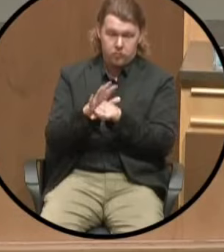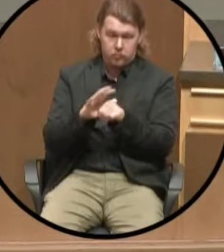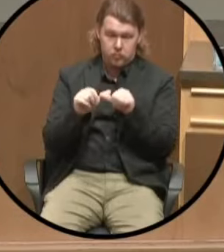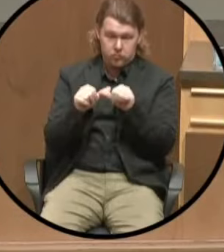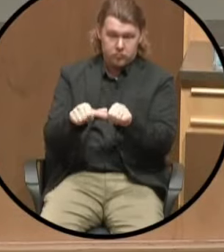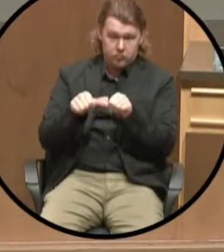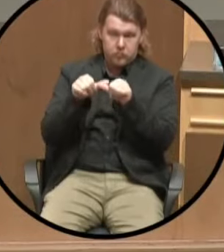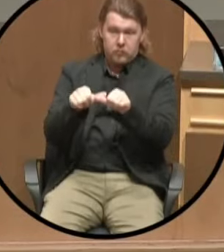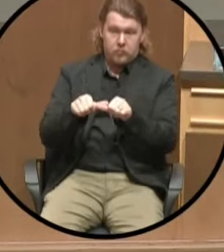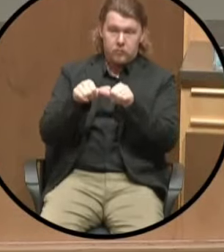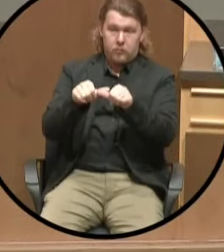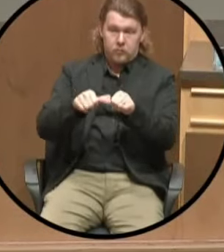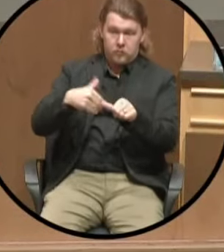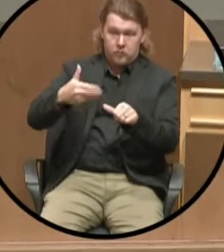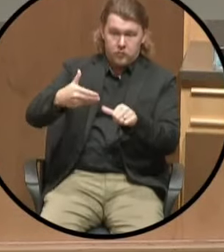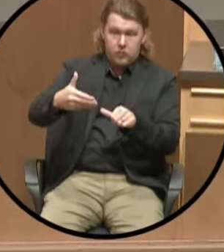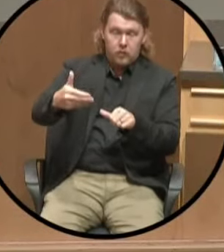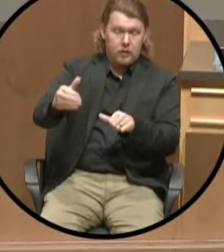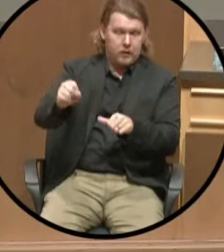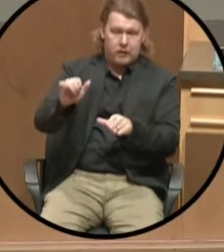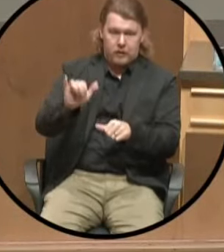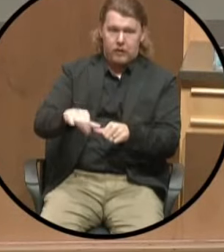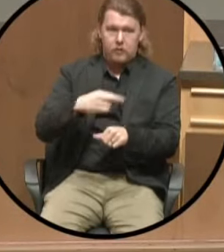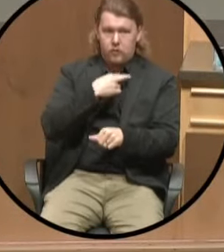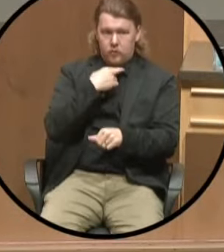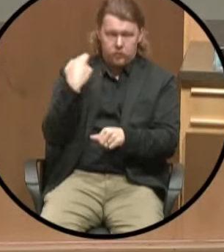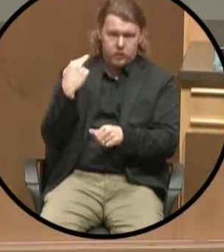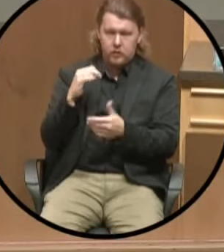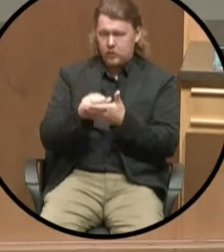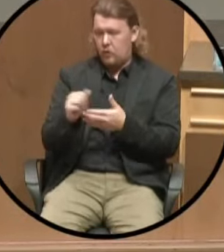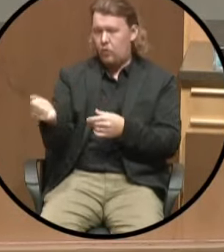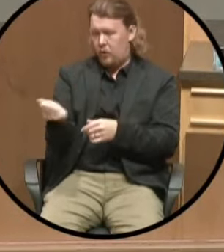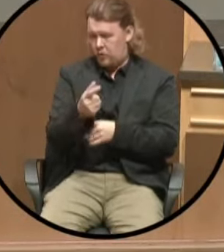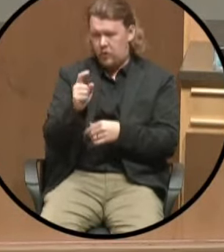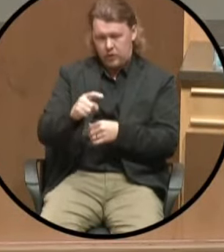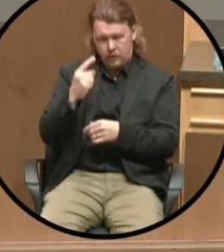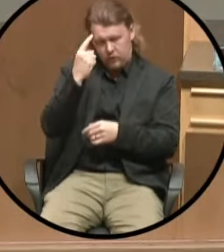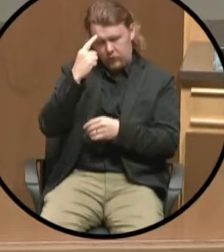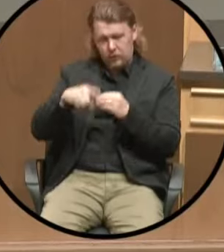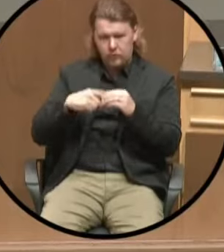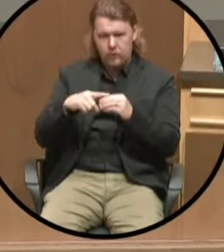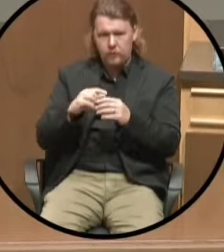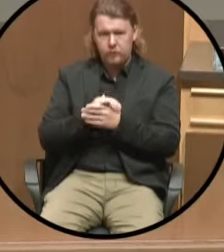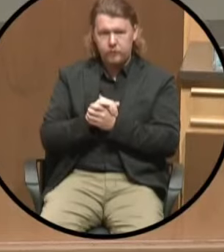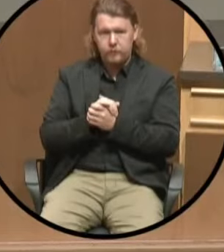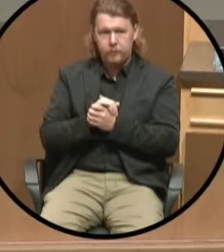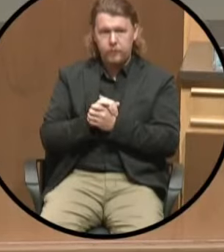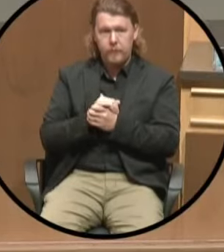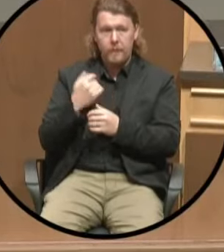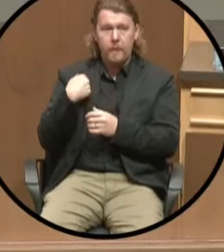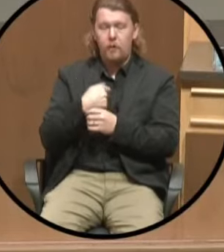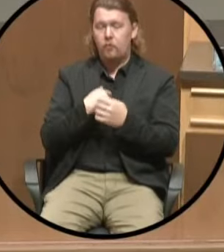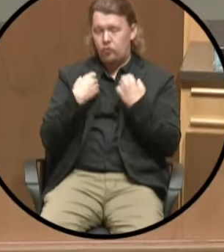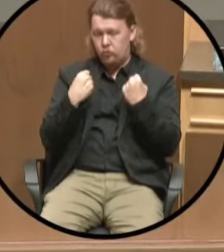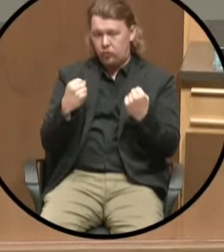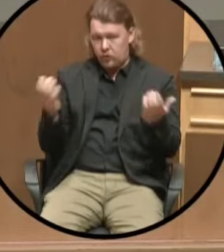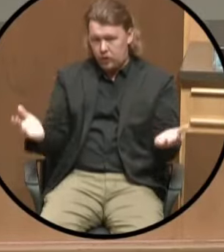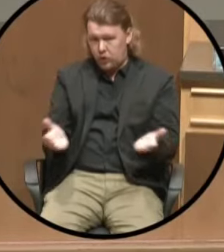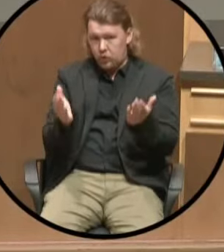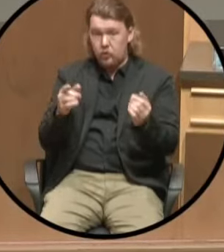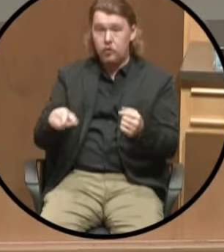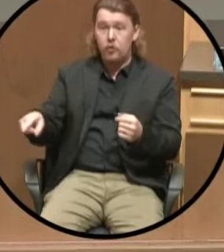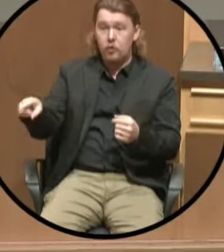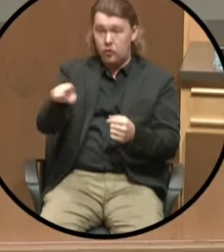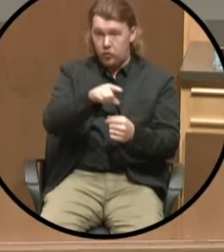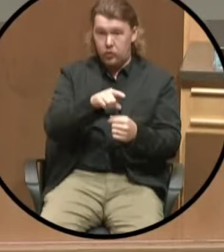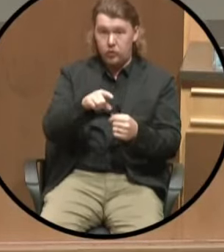to endure, this is certainly a risk that we all must consider. So we strongly encourage that once you